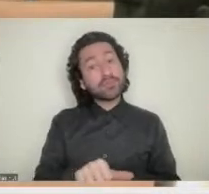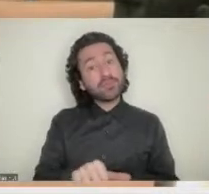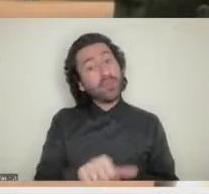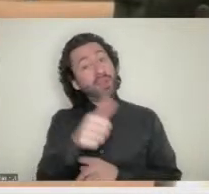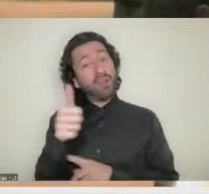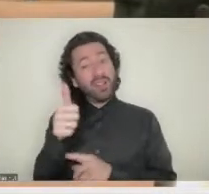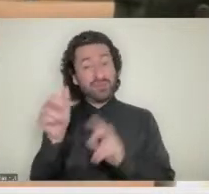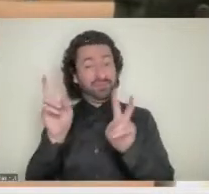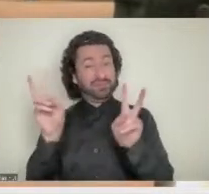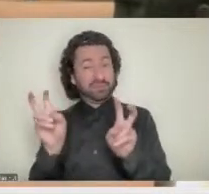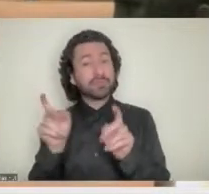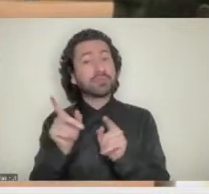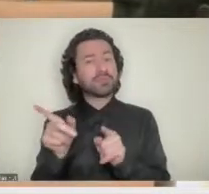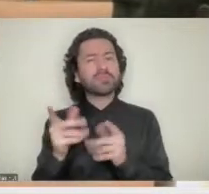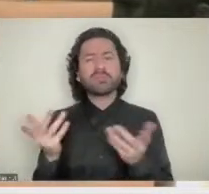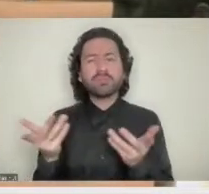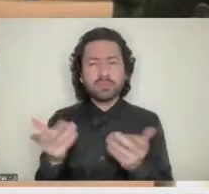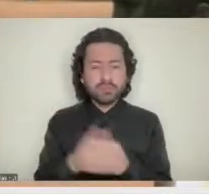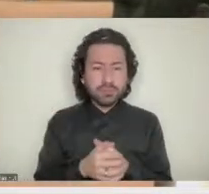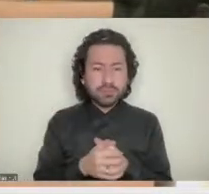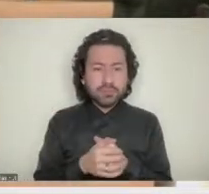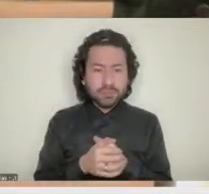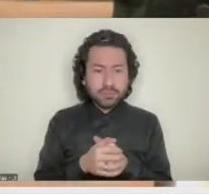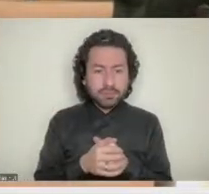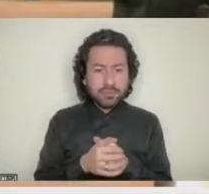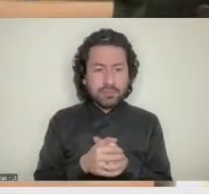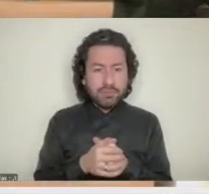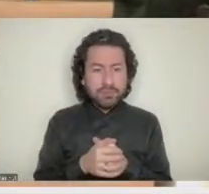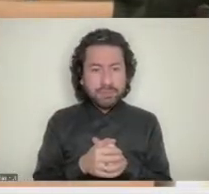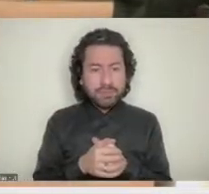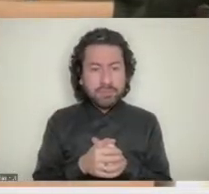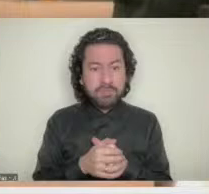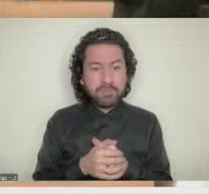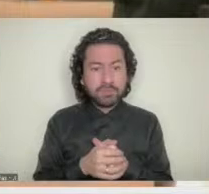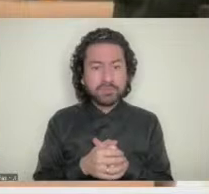Desarrollado es el acompañamiento. We have also developed